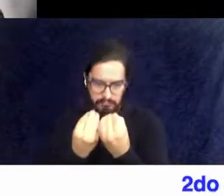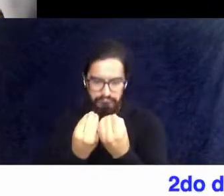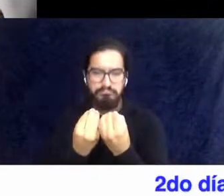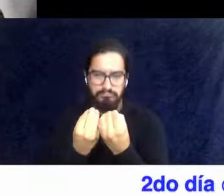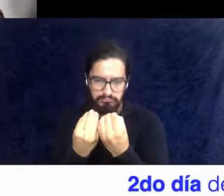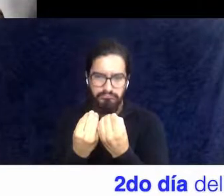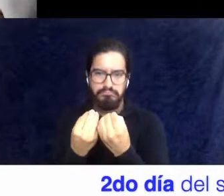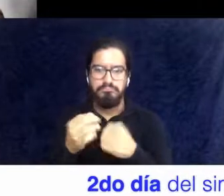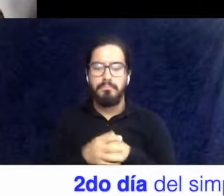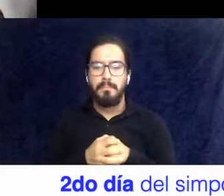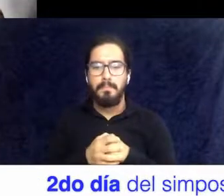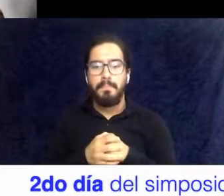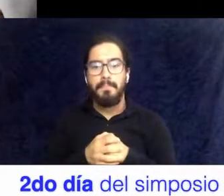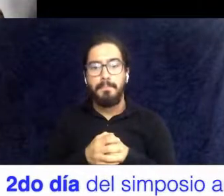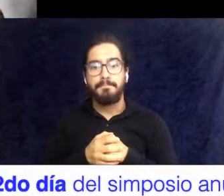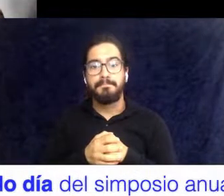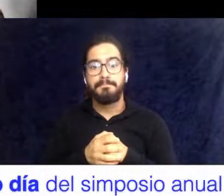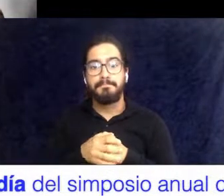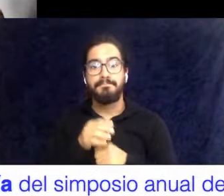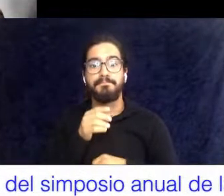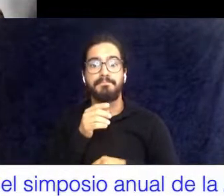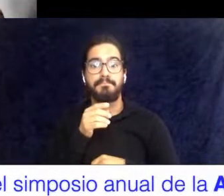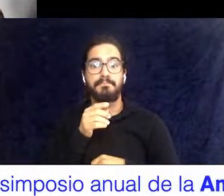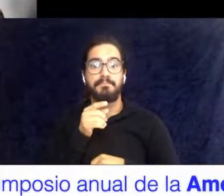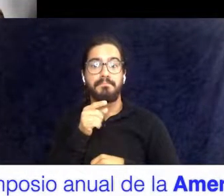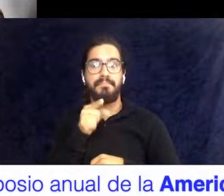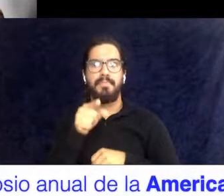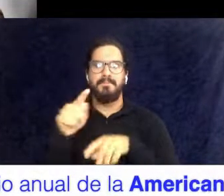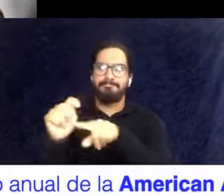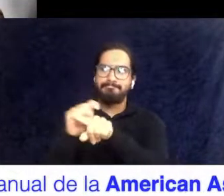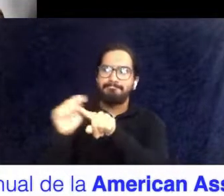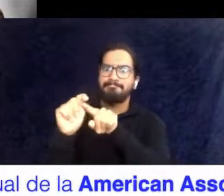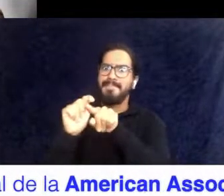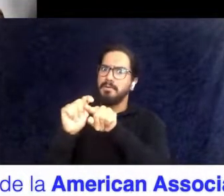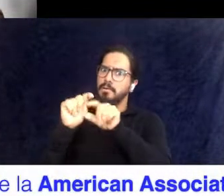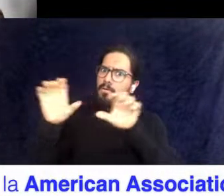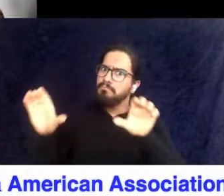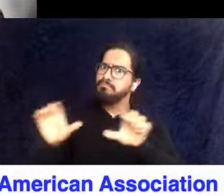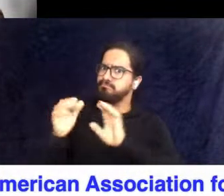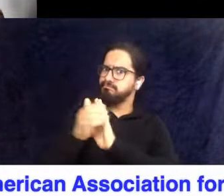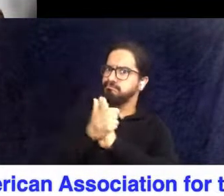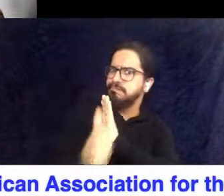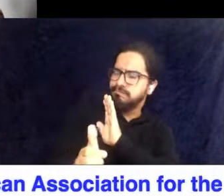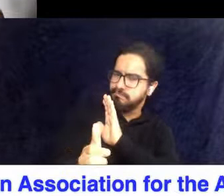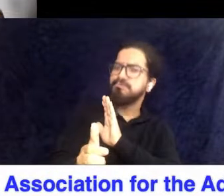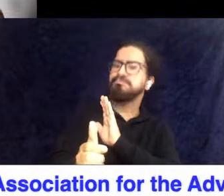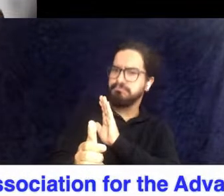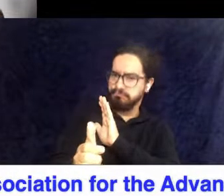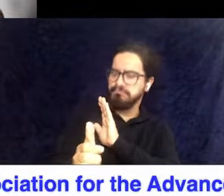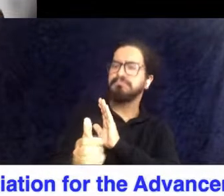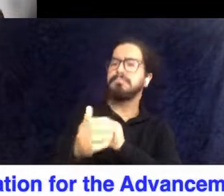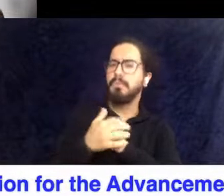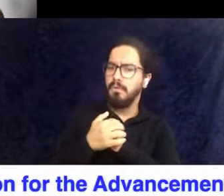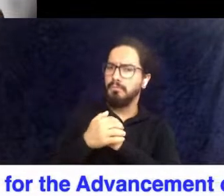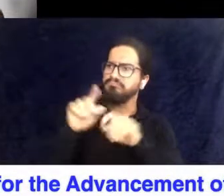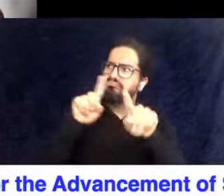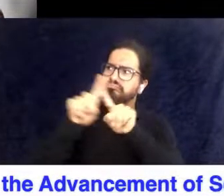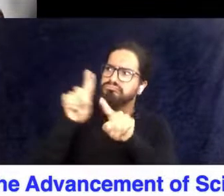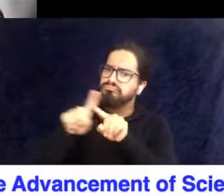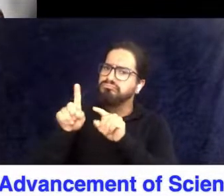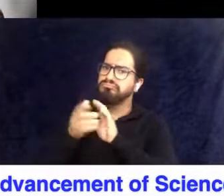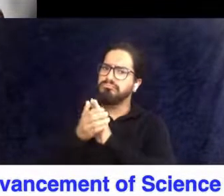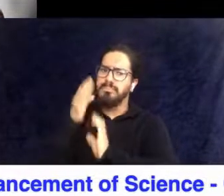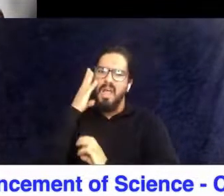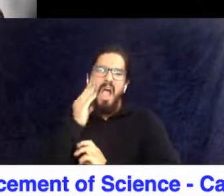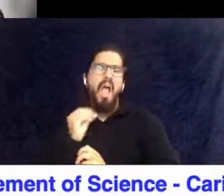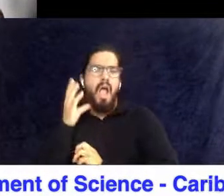She has extensive training and multi-country experience in health emergency